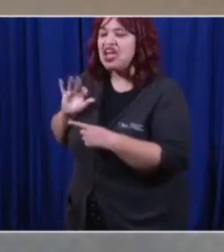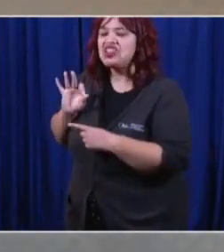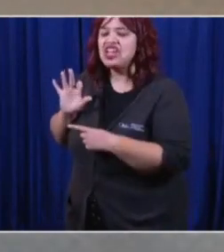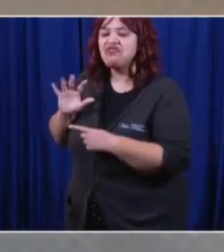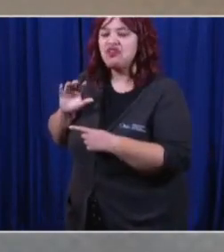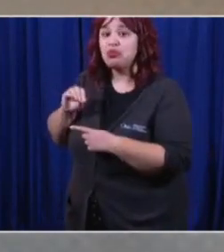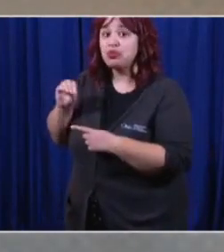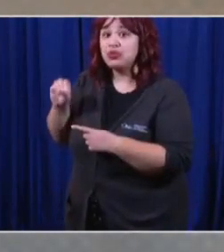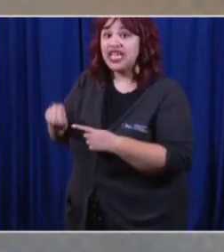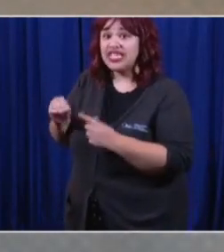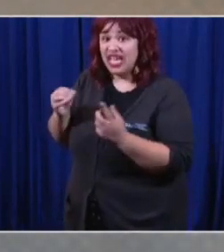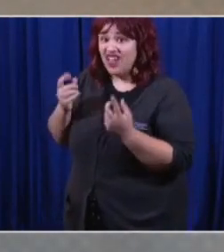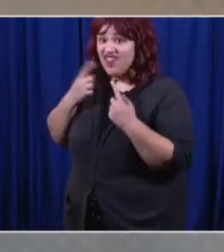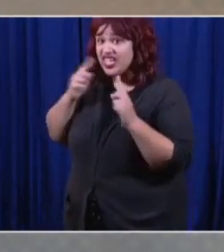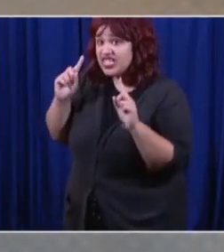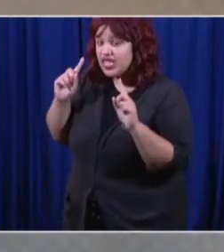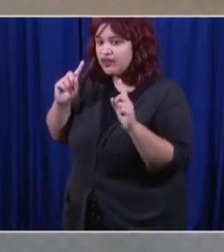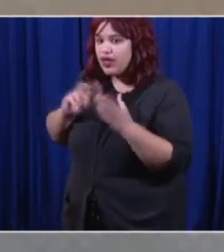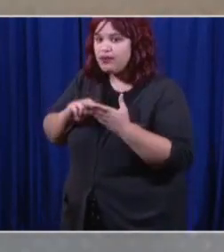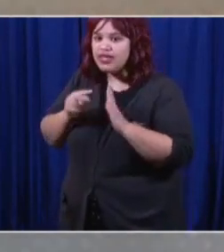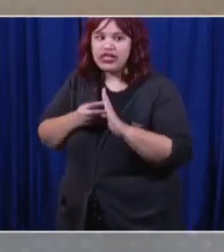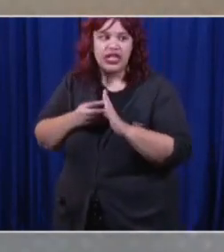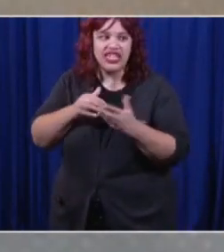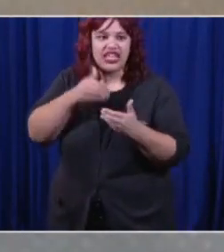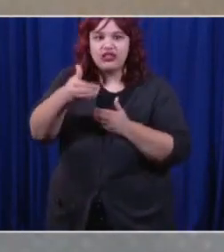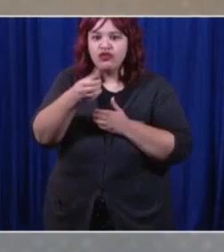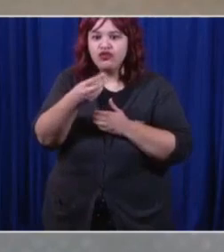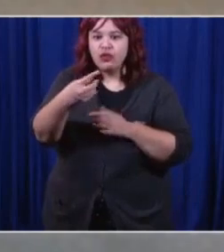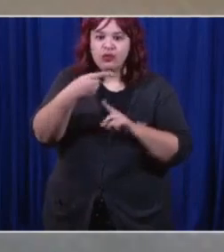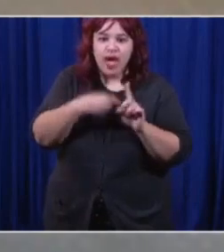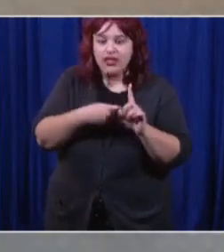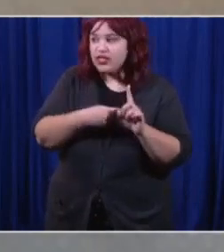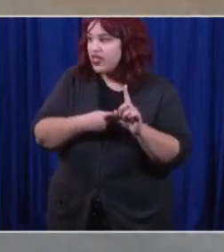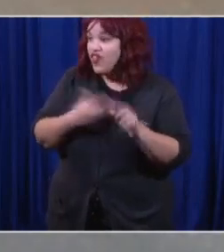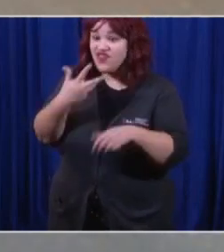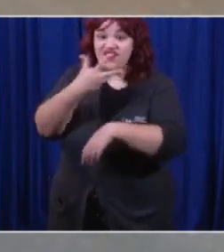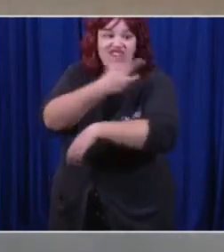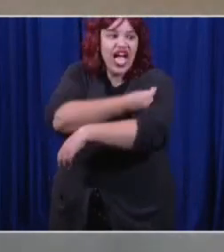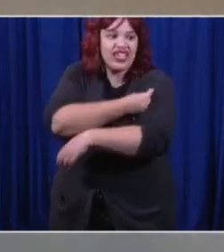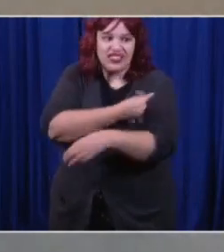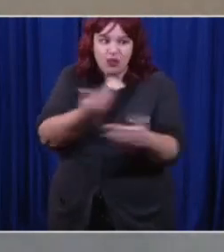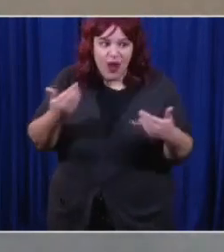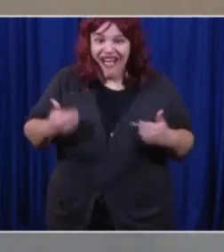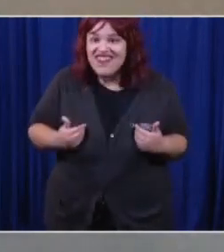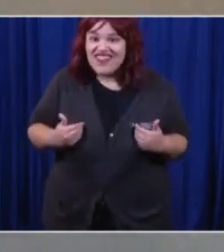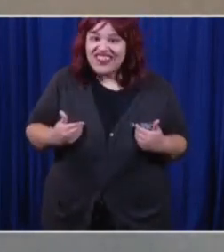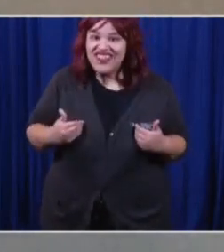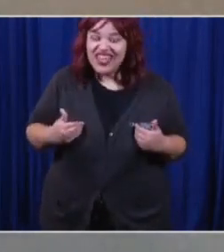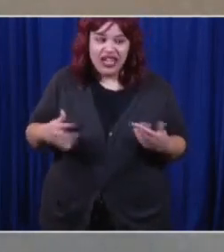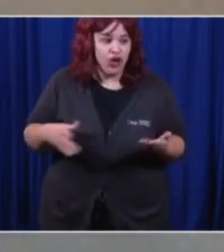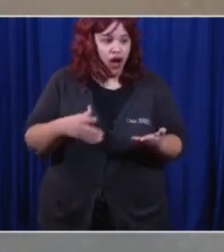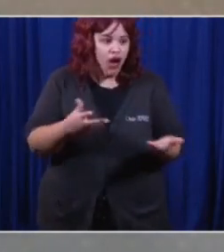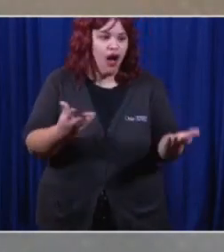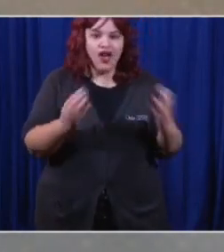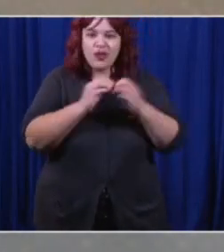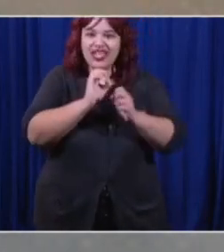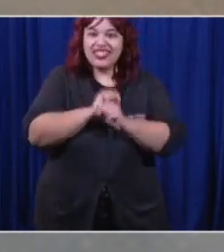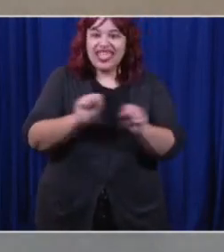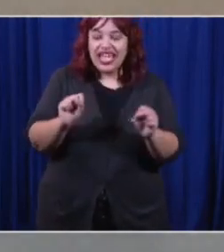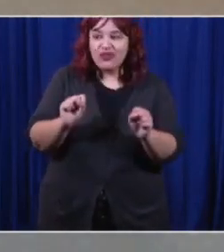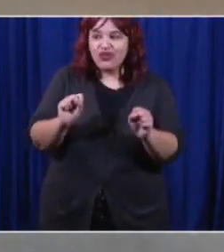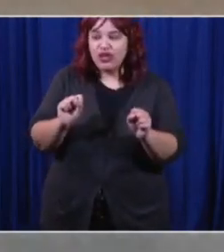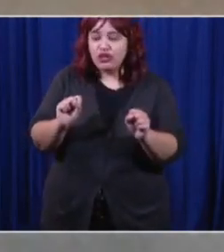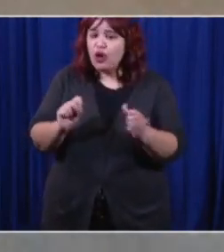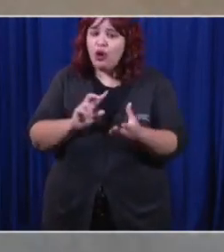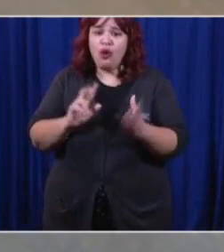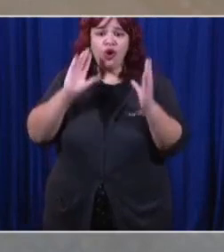is probably going to be vaccinated, and we won't be having the same discussion in 6 months. What we don't want is to overwhelm the system or have